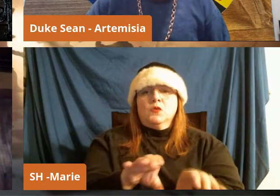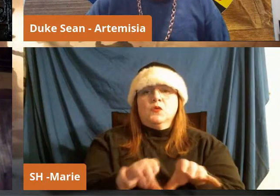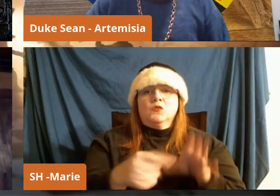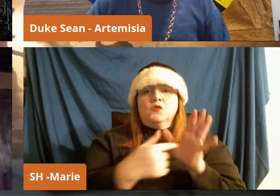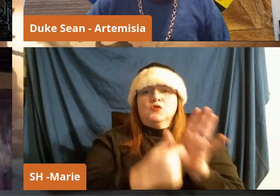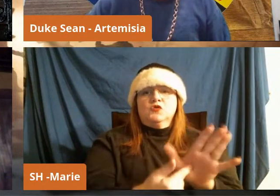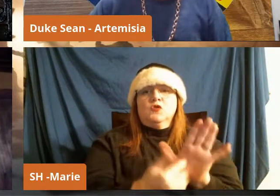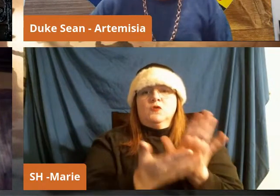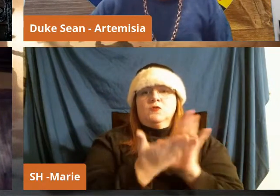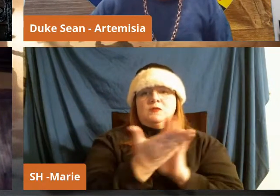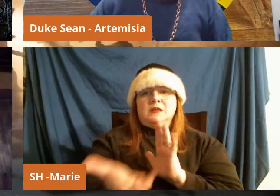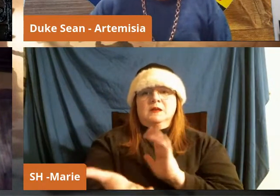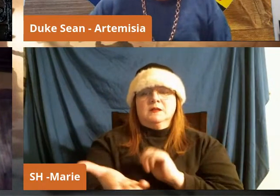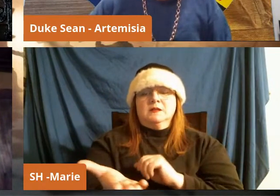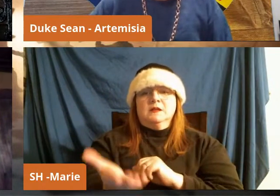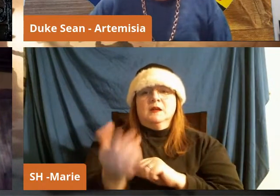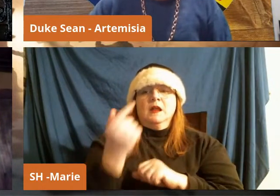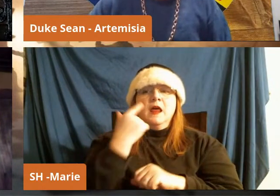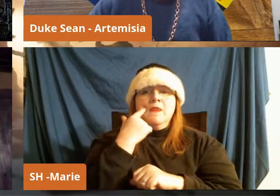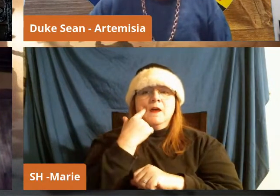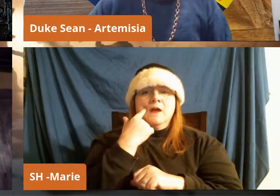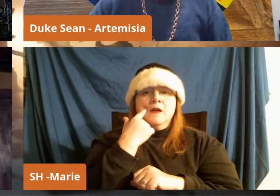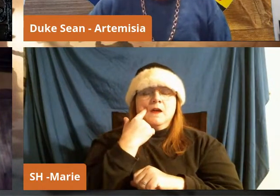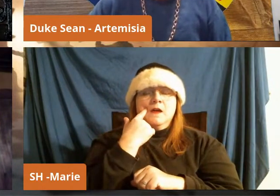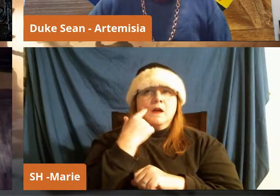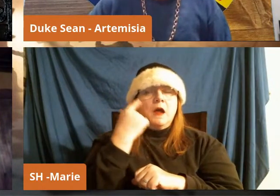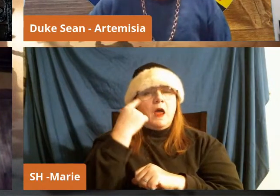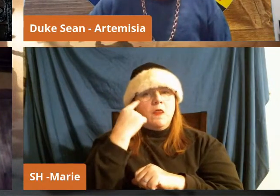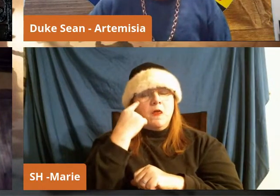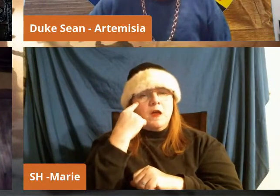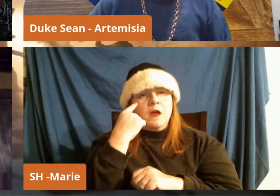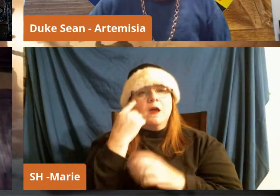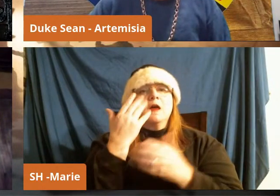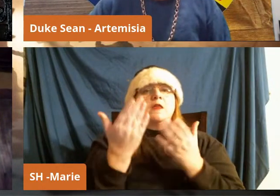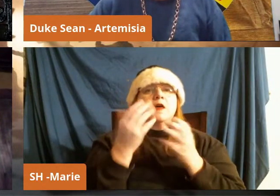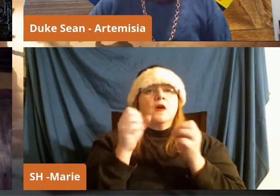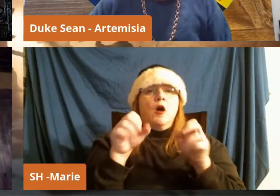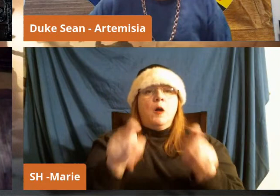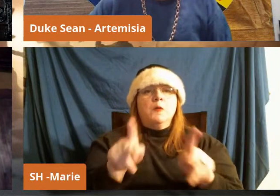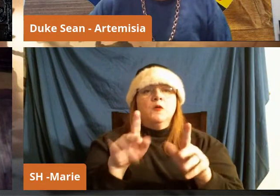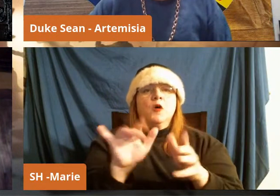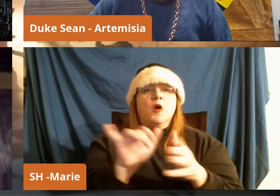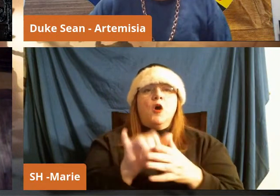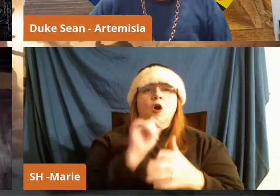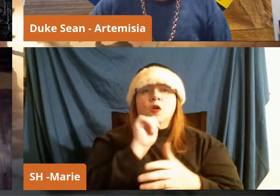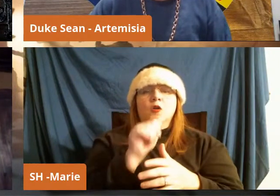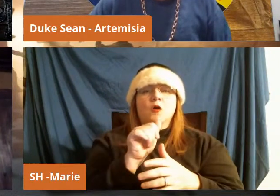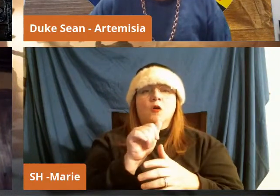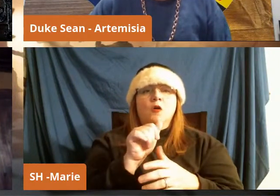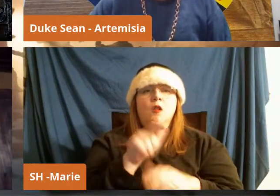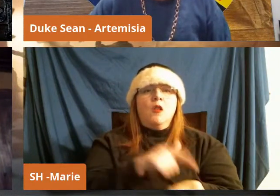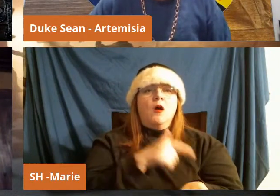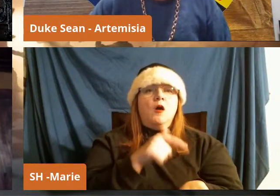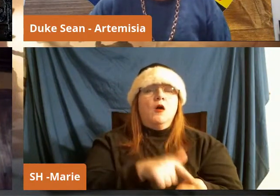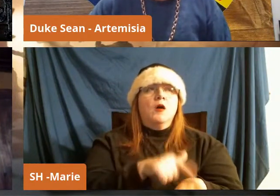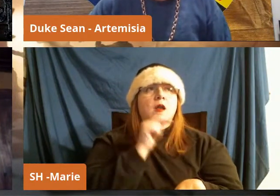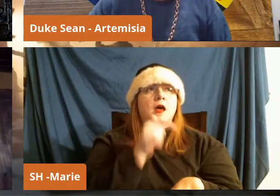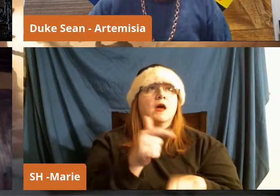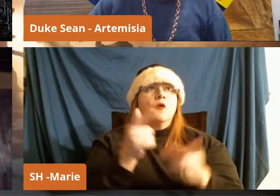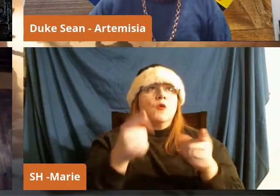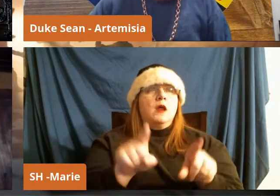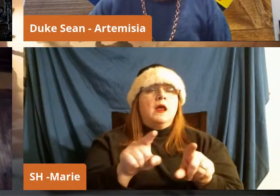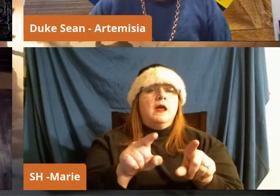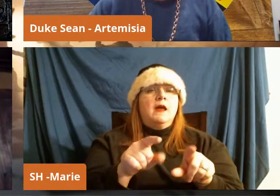show those things. And I think, like I said, those opportunities are no longer just readily